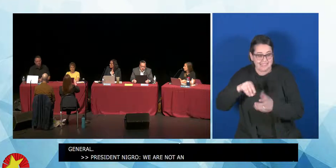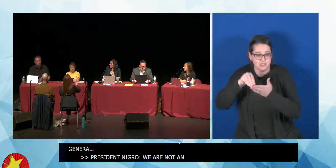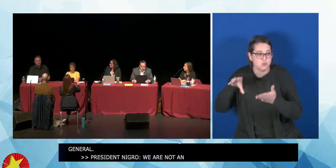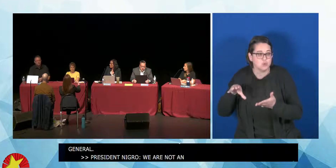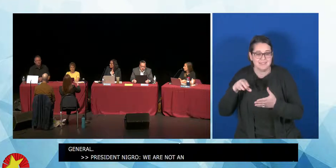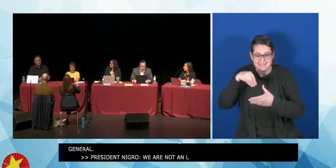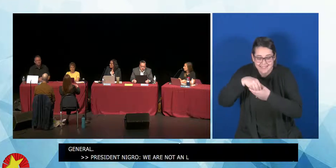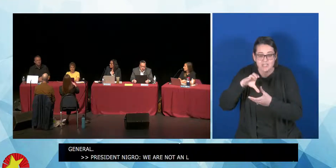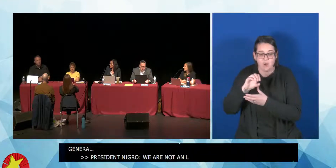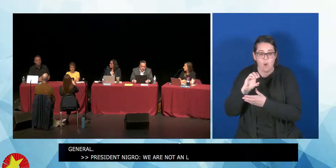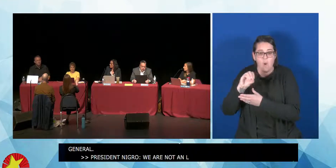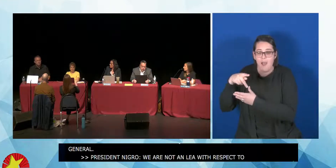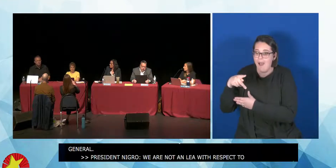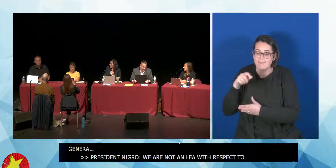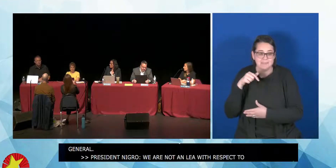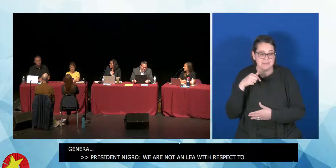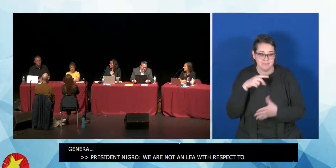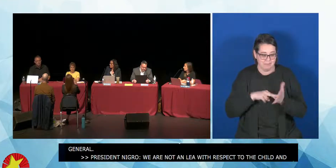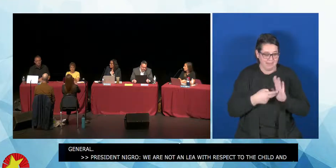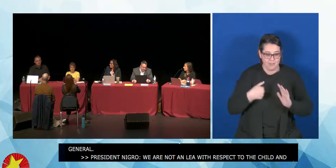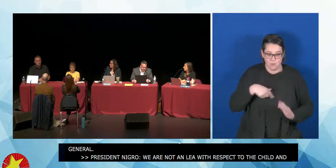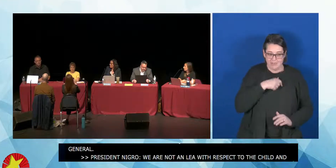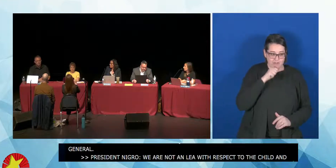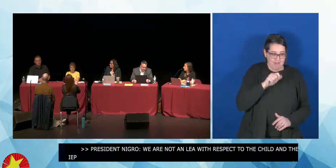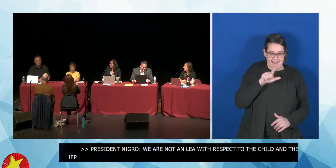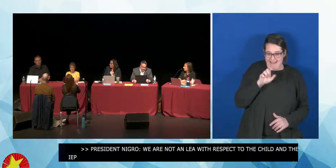IEPs are held by the individual school districts.